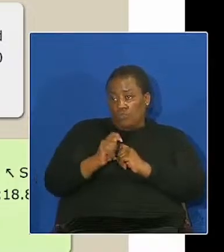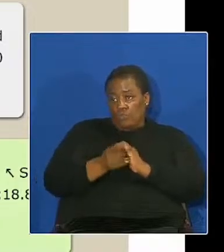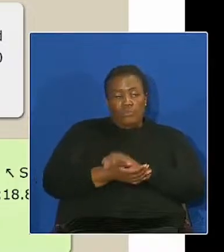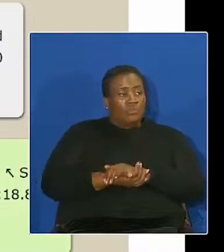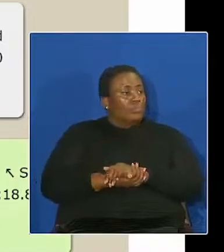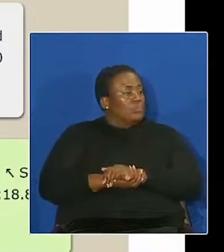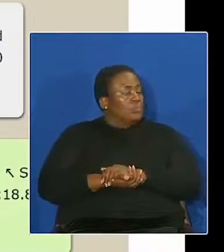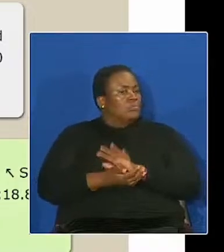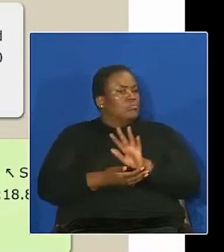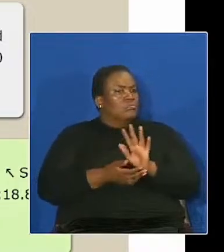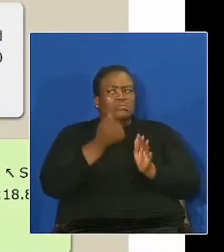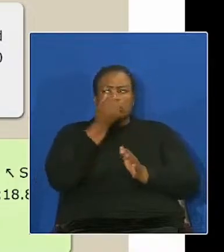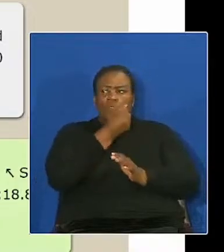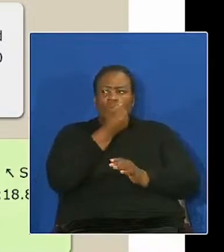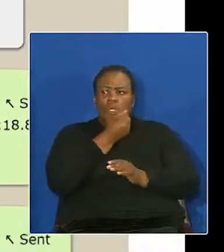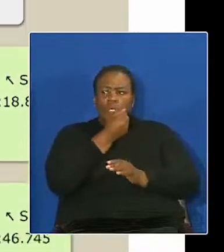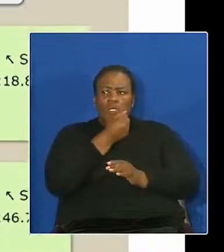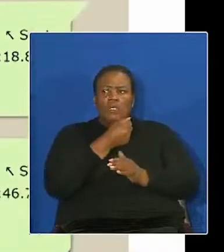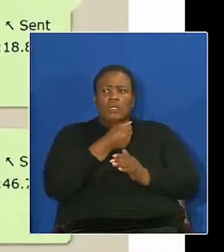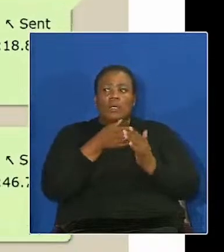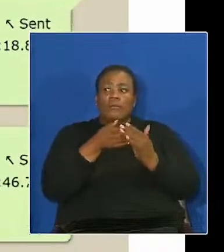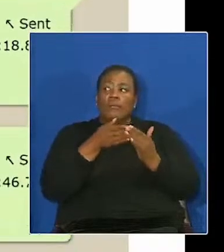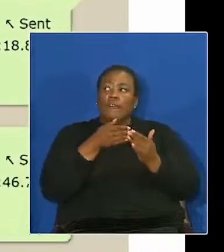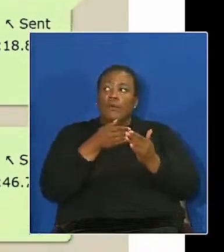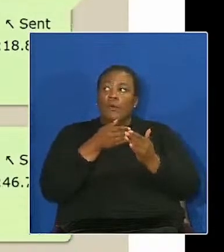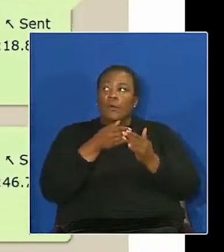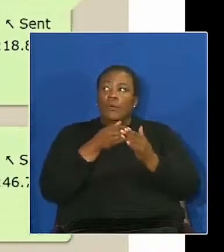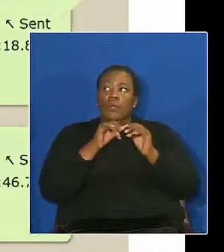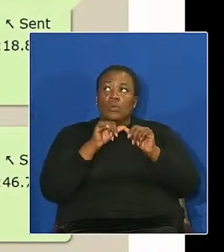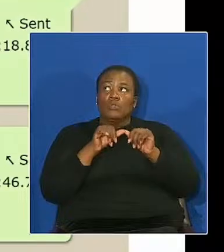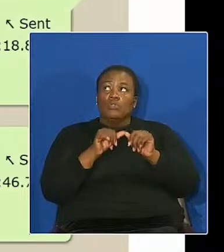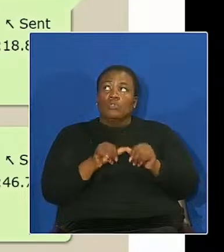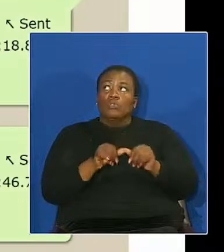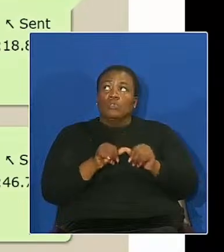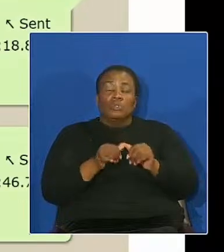Then... Sorry, General, before we move off the message,